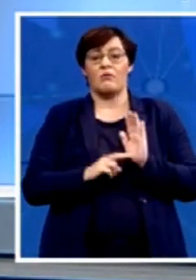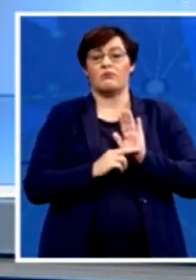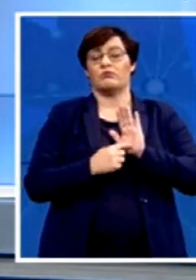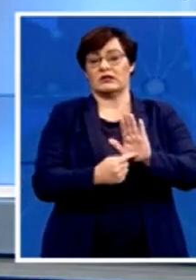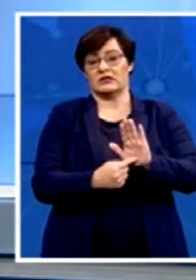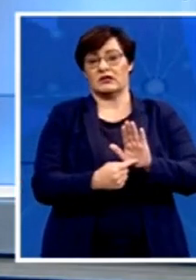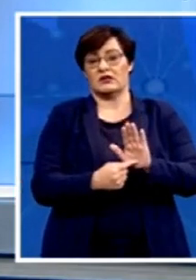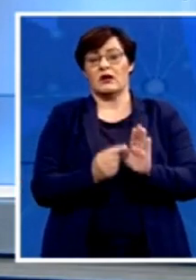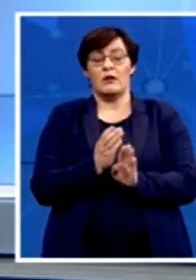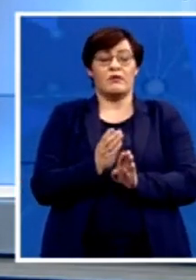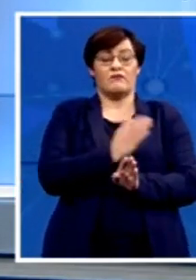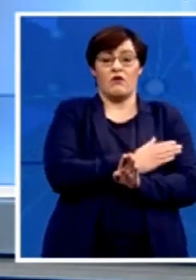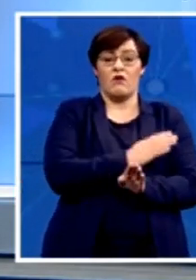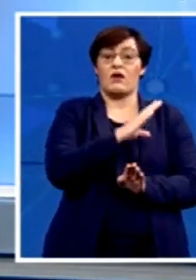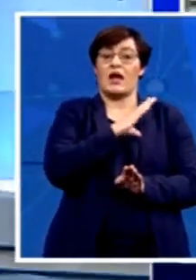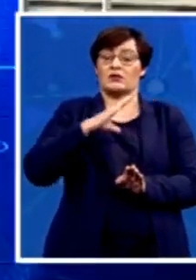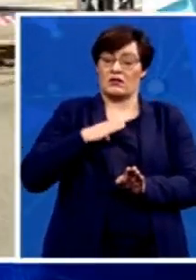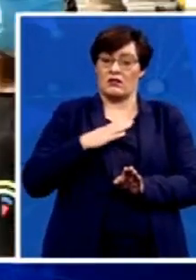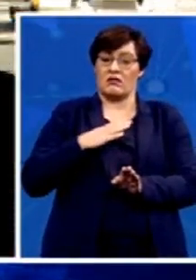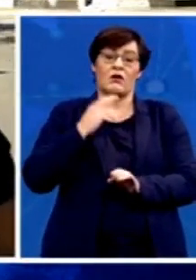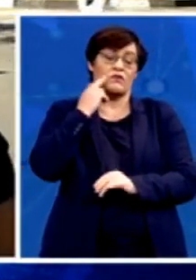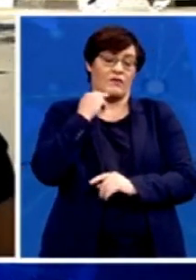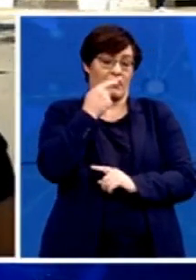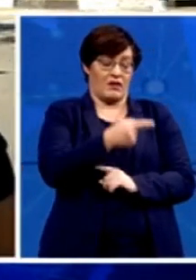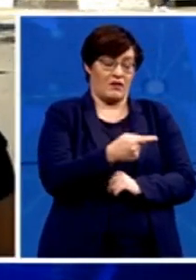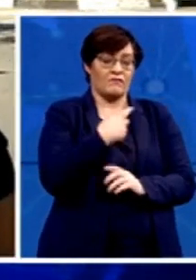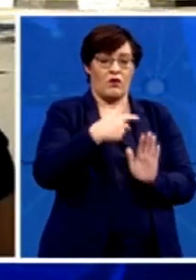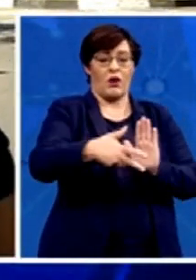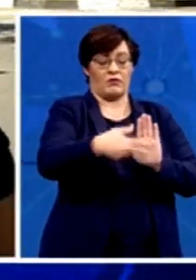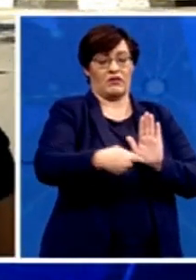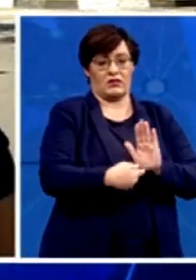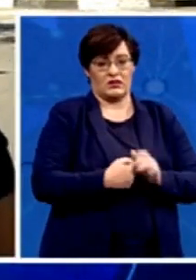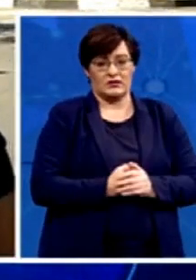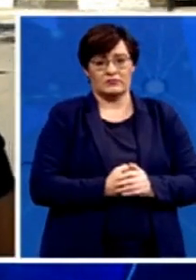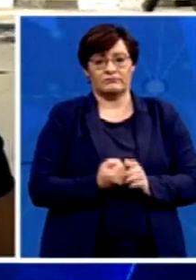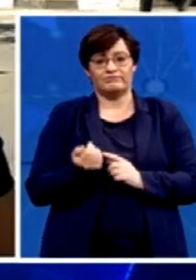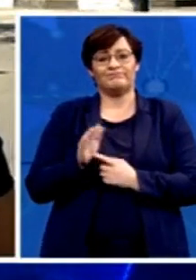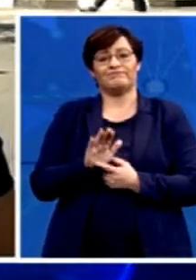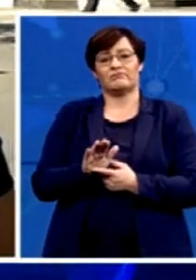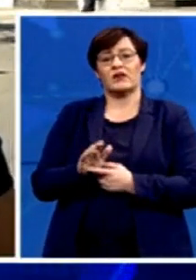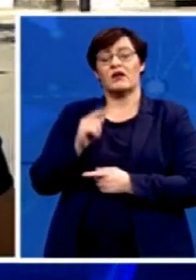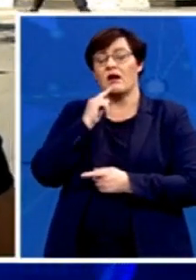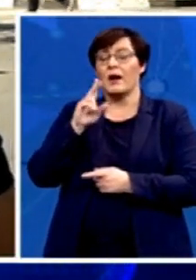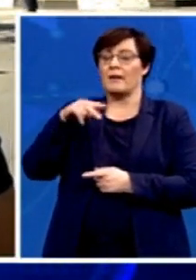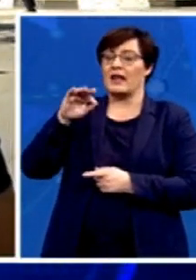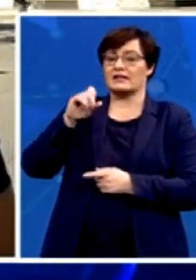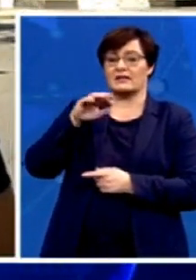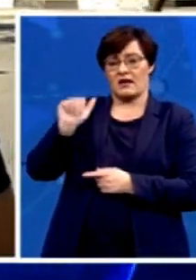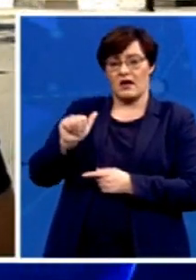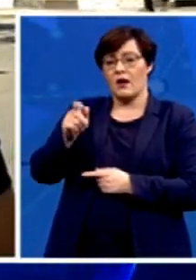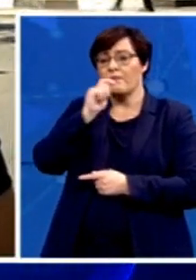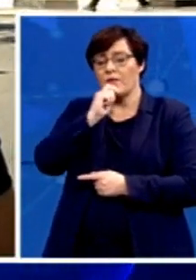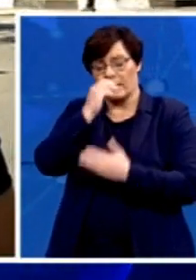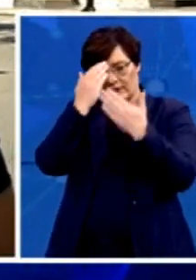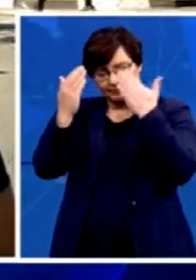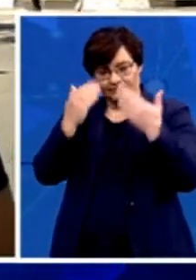for approval. Our reporter Palesa Moeti brings you the latest on this. Palesa, a very good morning to you. What are the students